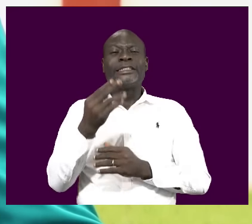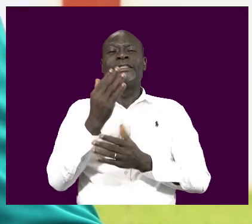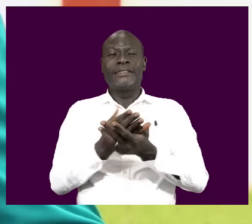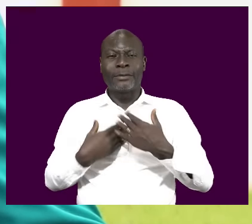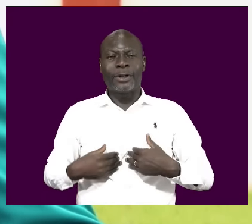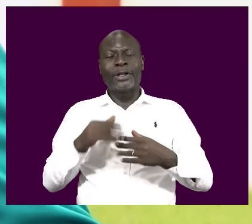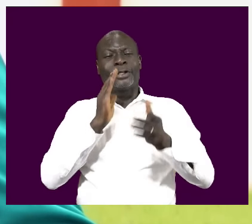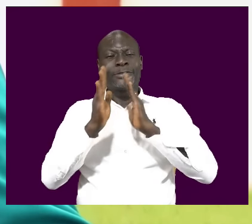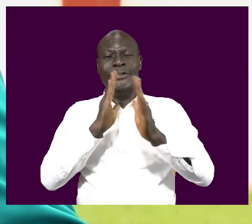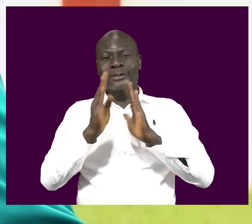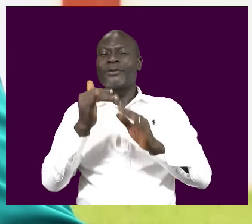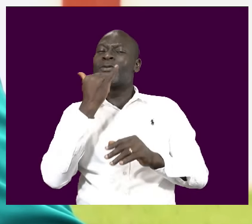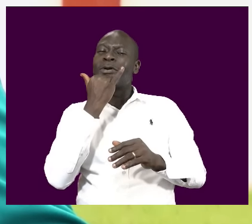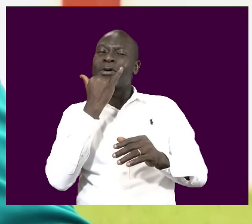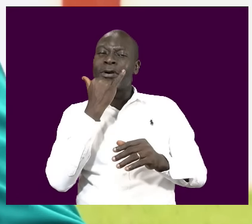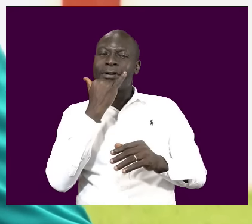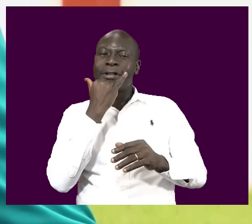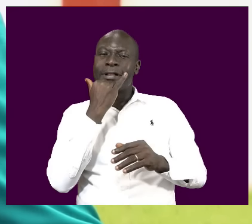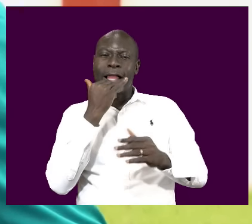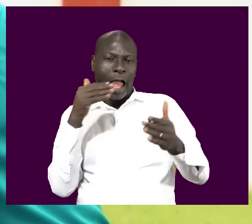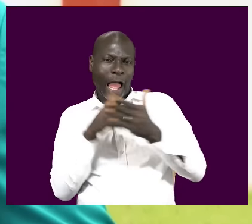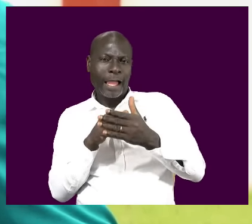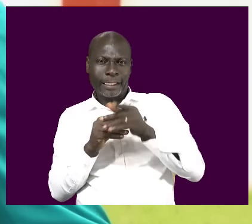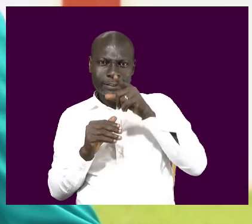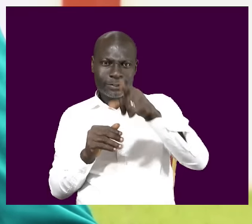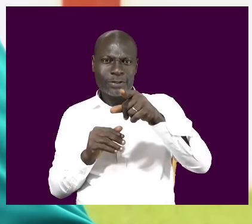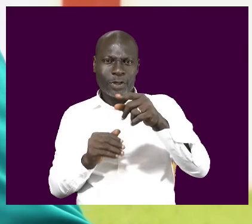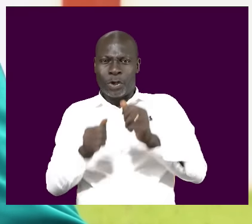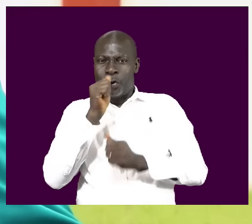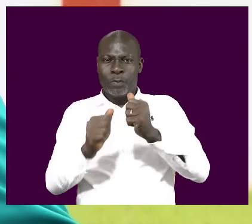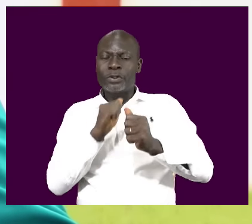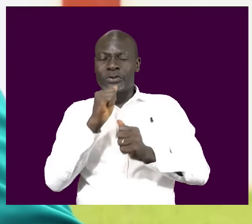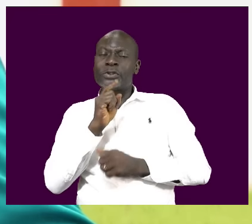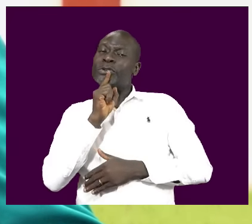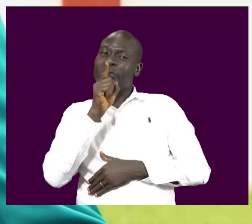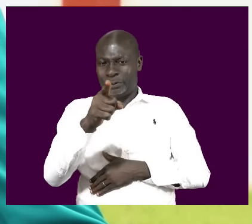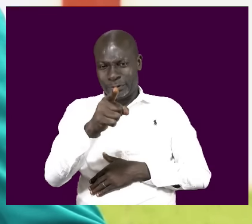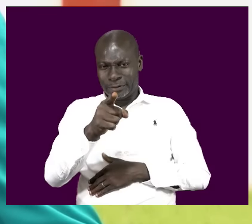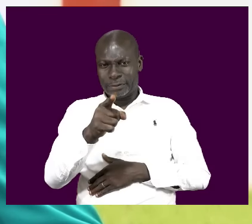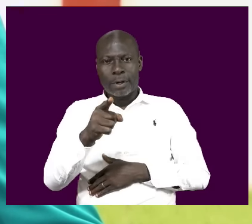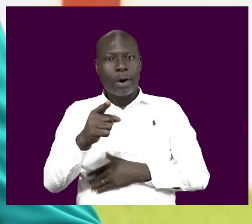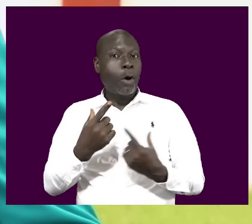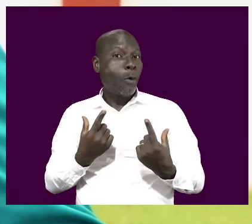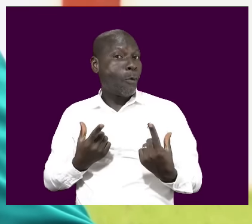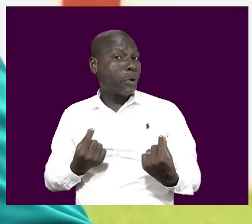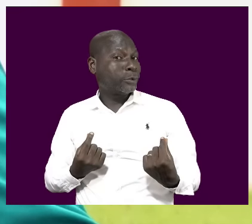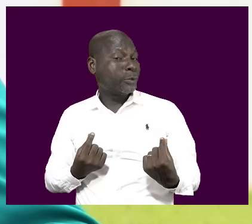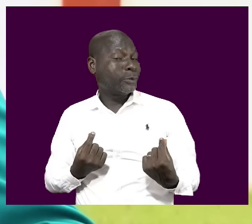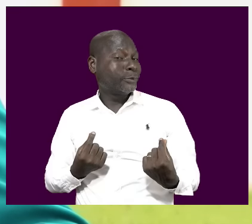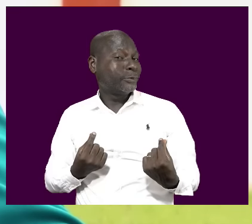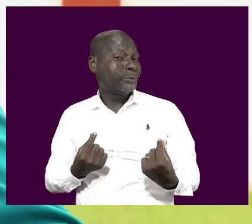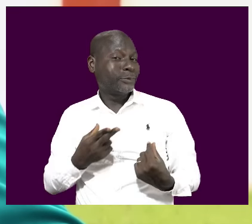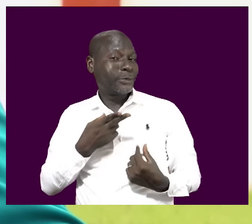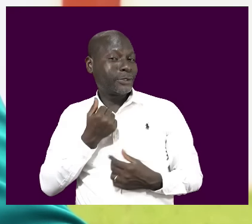wo ho ensem moni asam a enfa ne kwa mu kura ade ban reaction ena etwa se